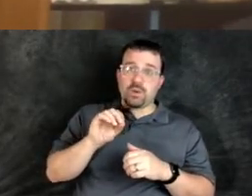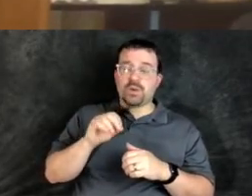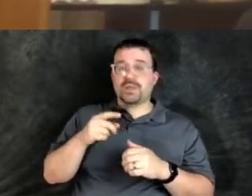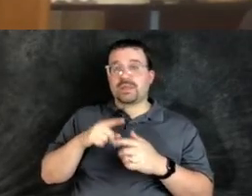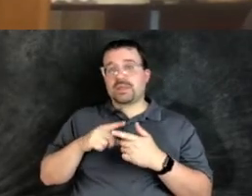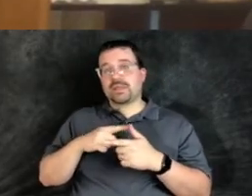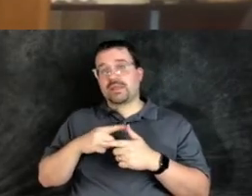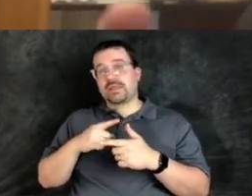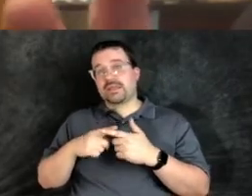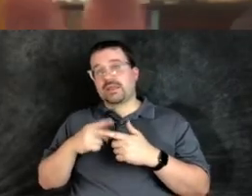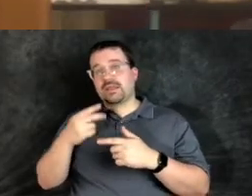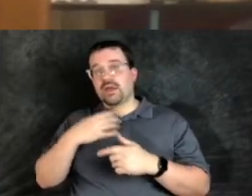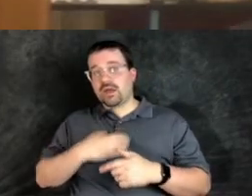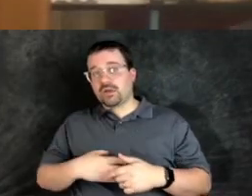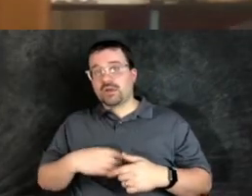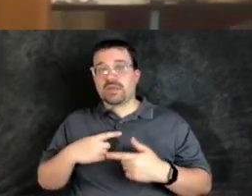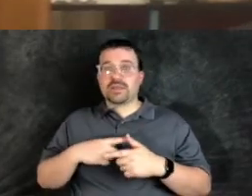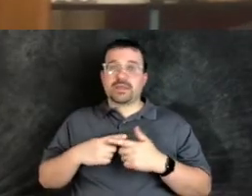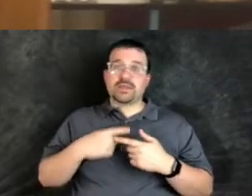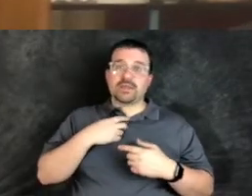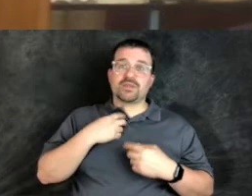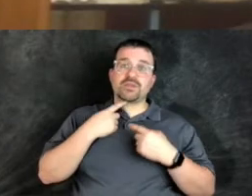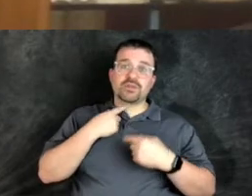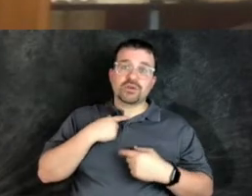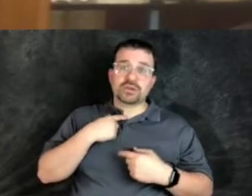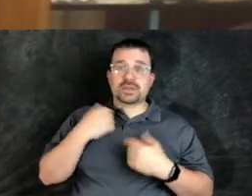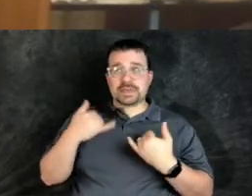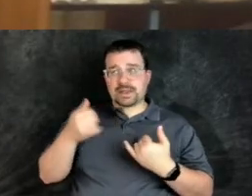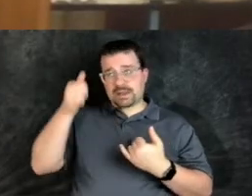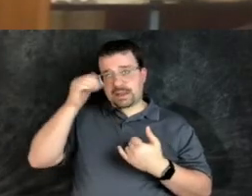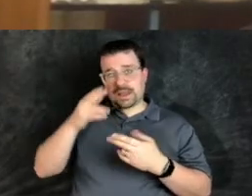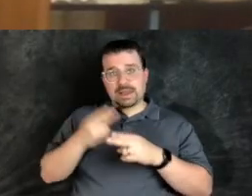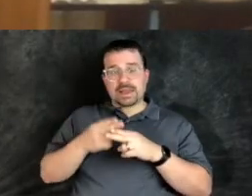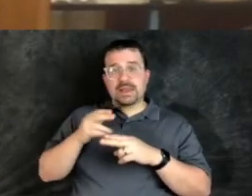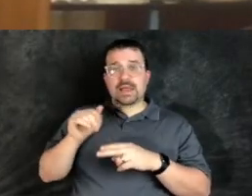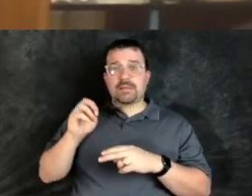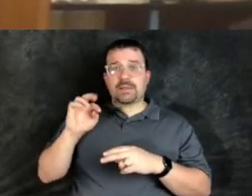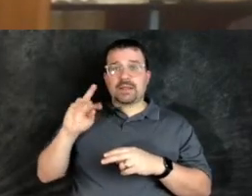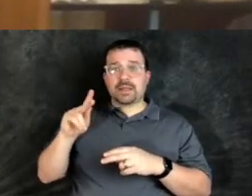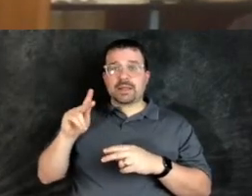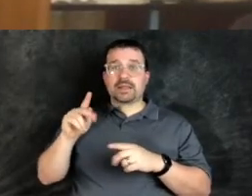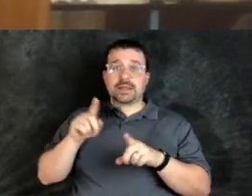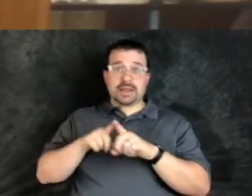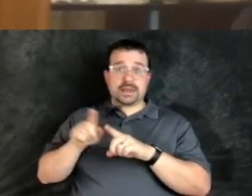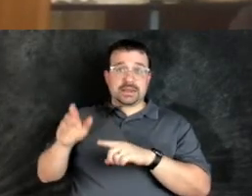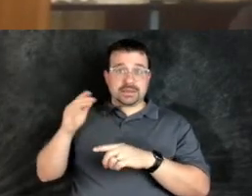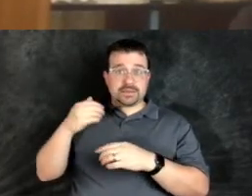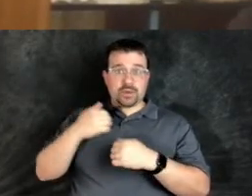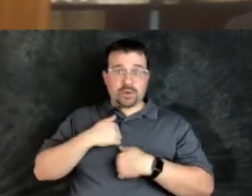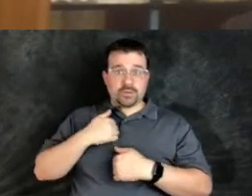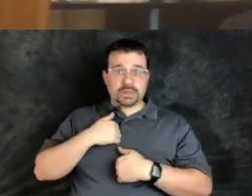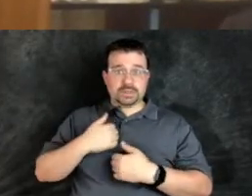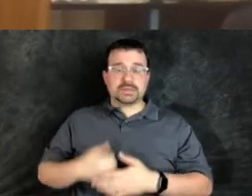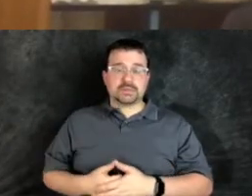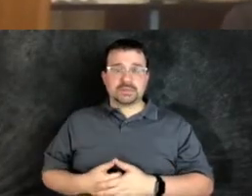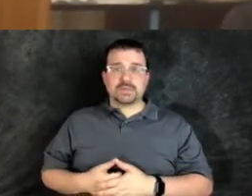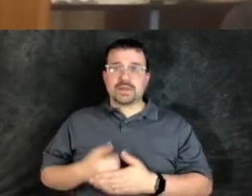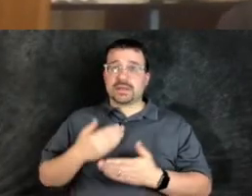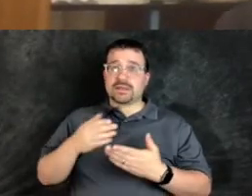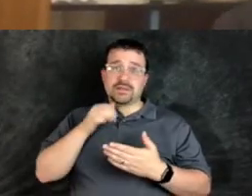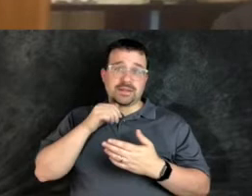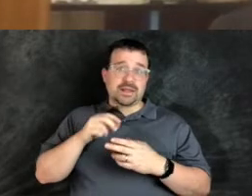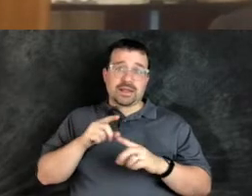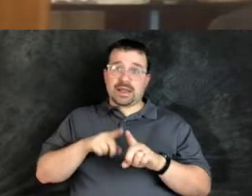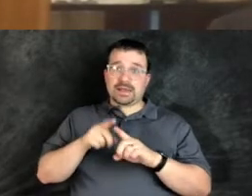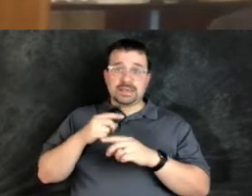then it's thirst, and now it's this guy named Amalek and his armies. And things are not so different